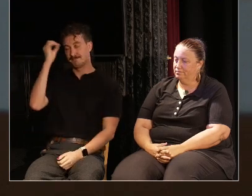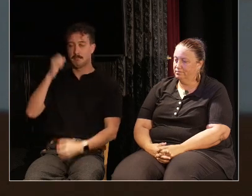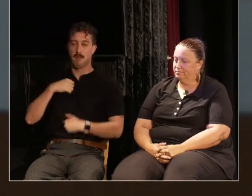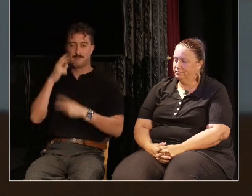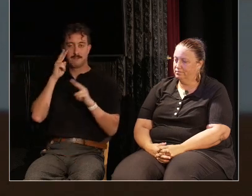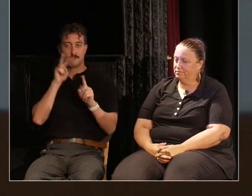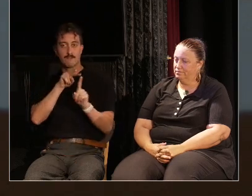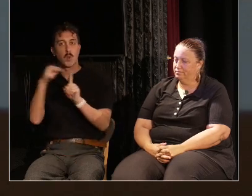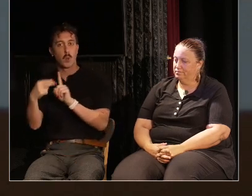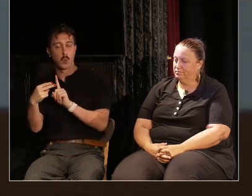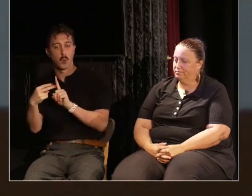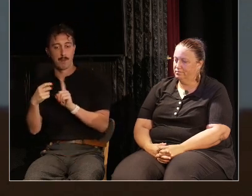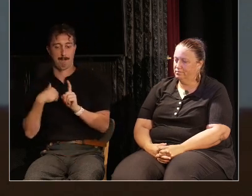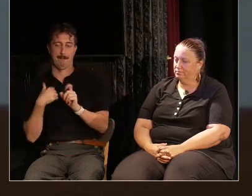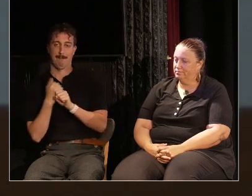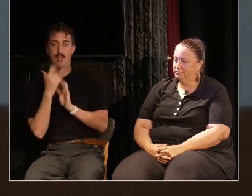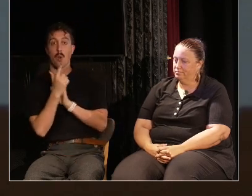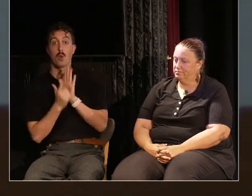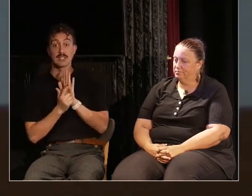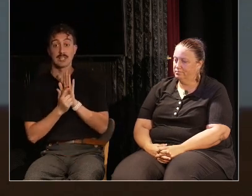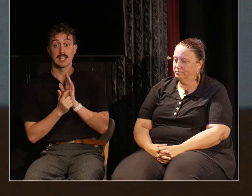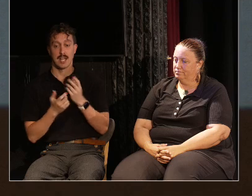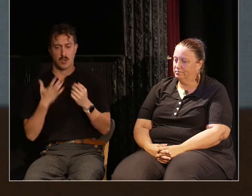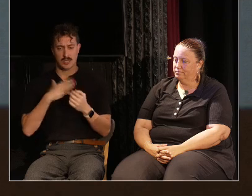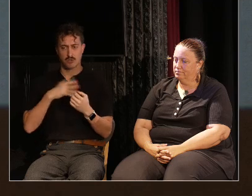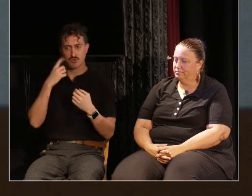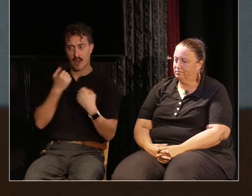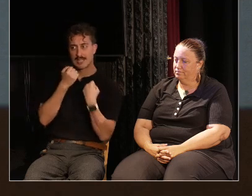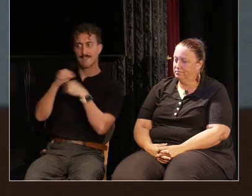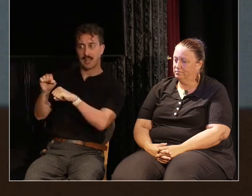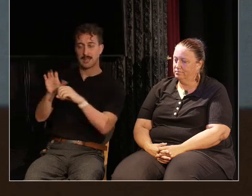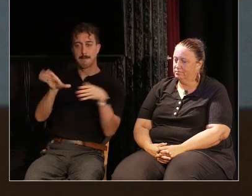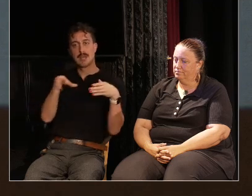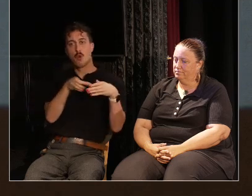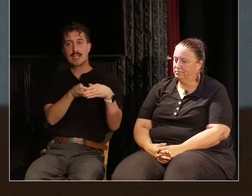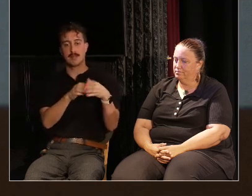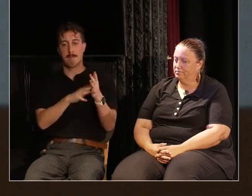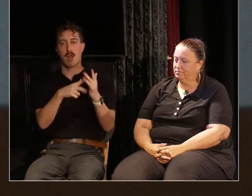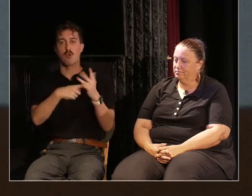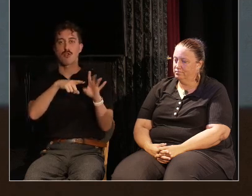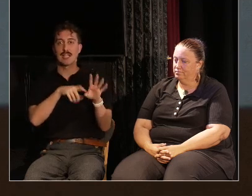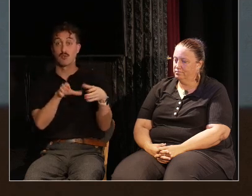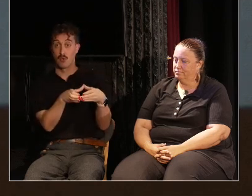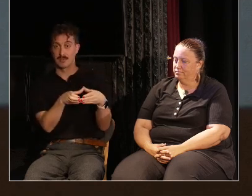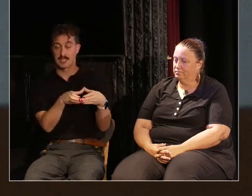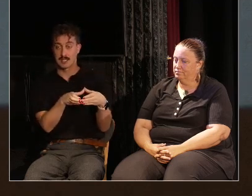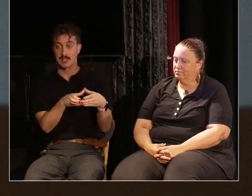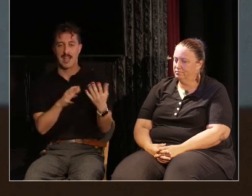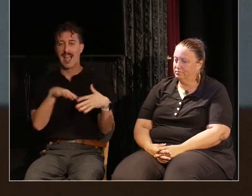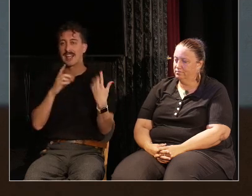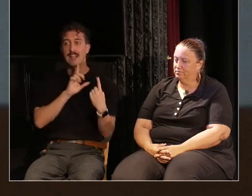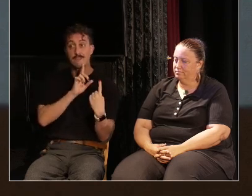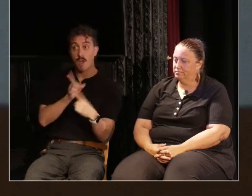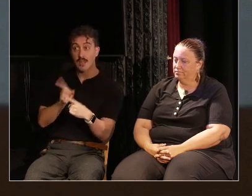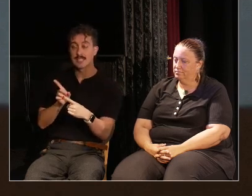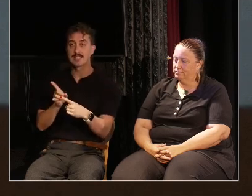if that's your starting principle, that you want to defend minority interests as part of a pluralist society, then you take advice as it comes and you legislate as you